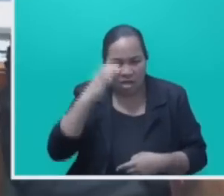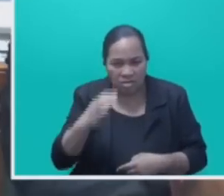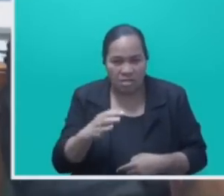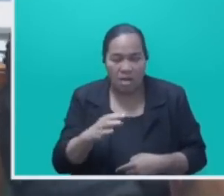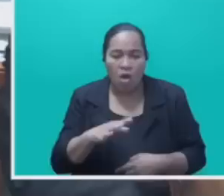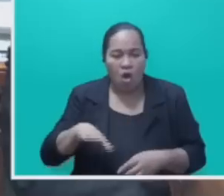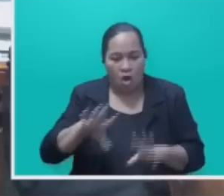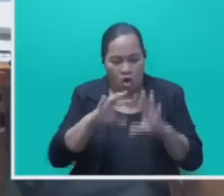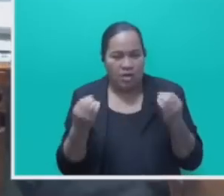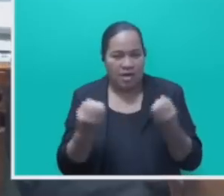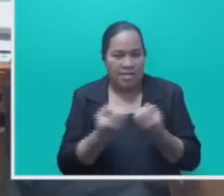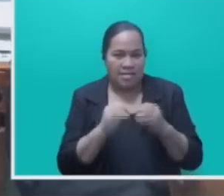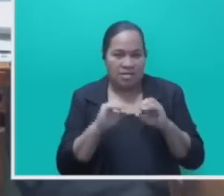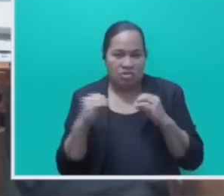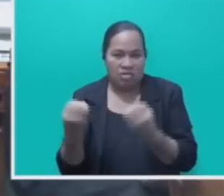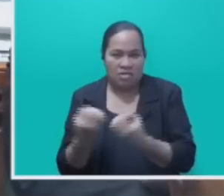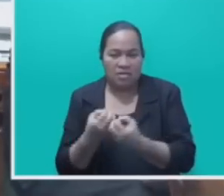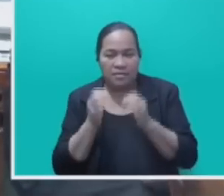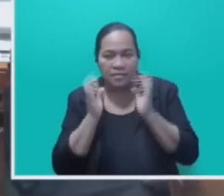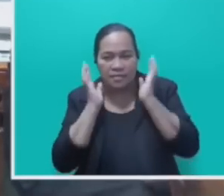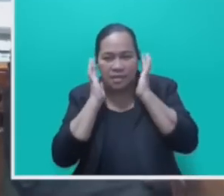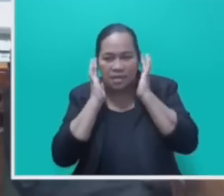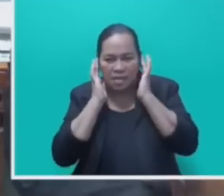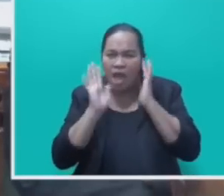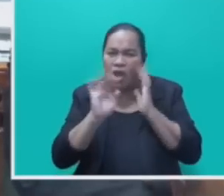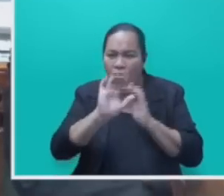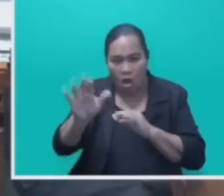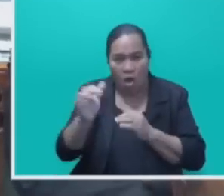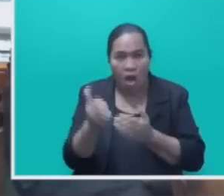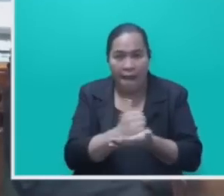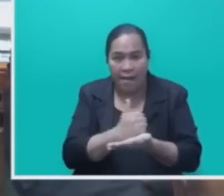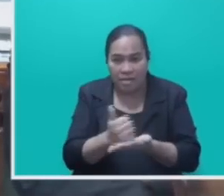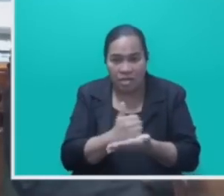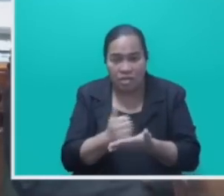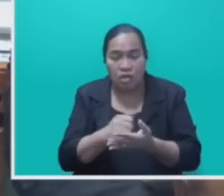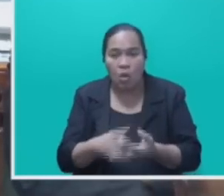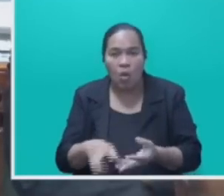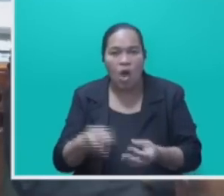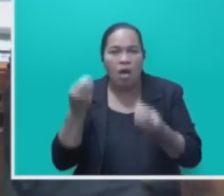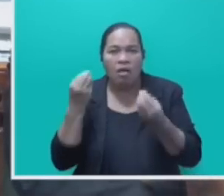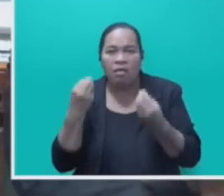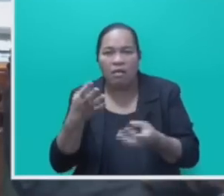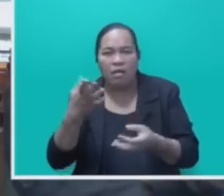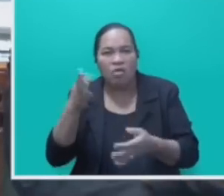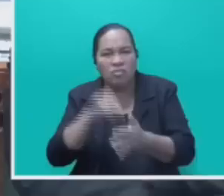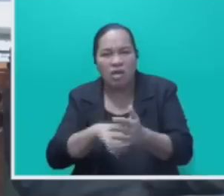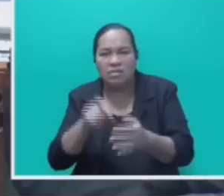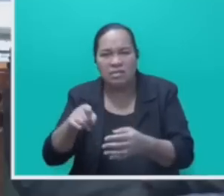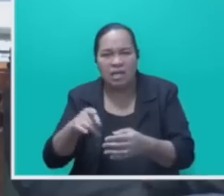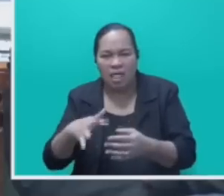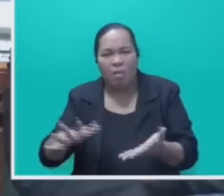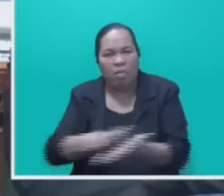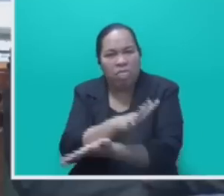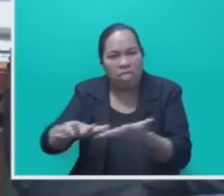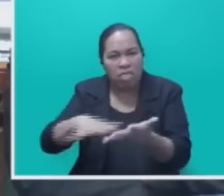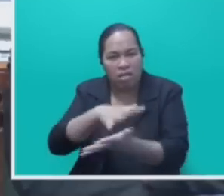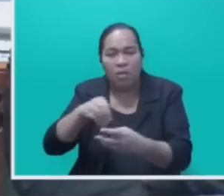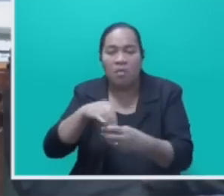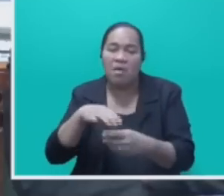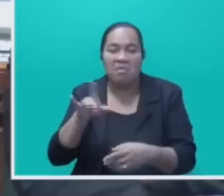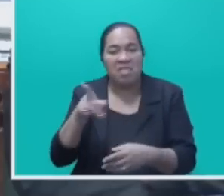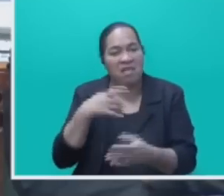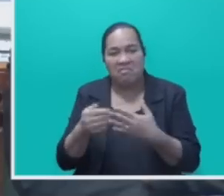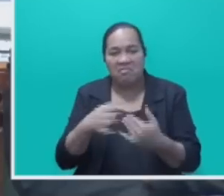the organizations. And if their actions will cause social disruptions, they will still do it.